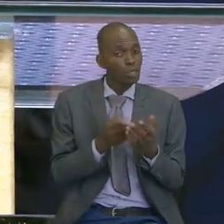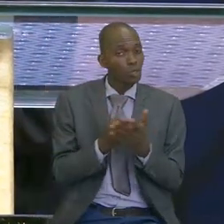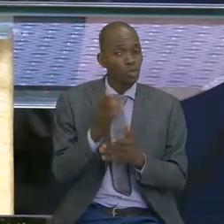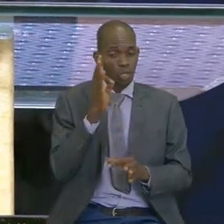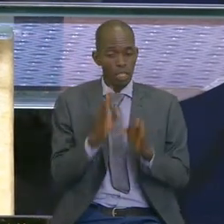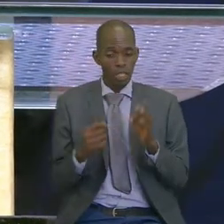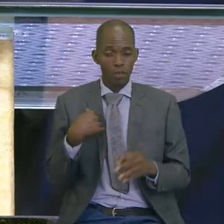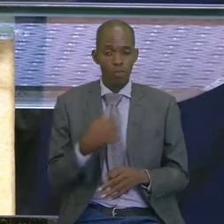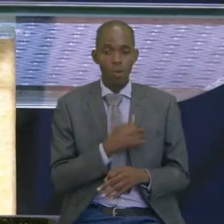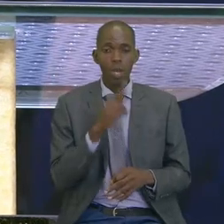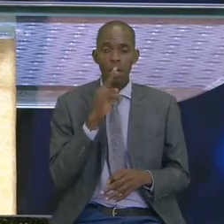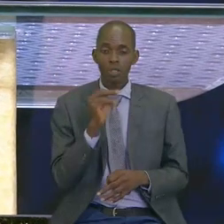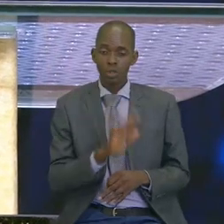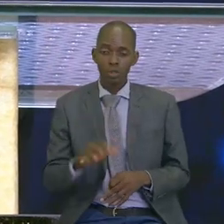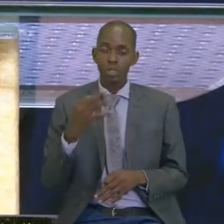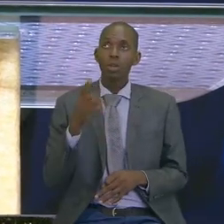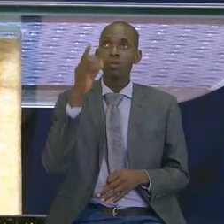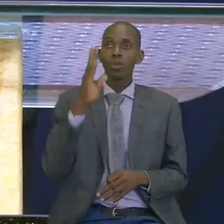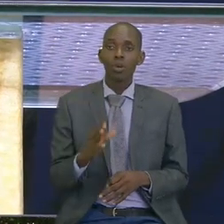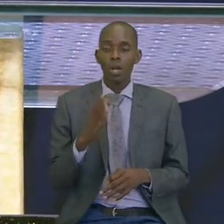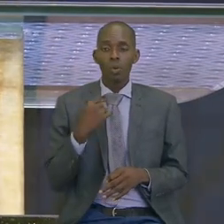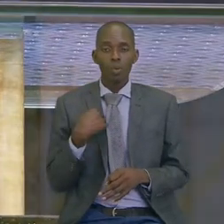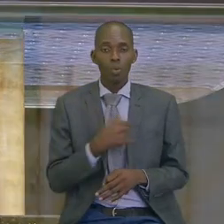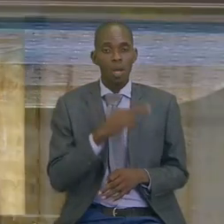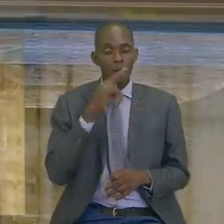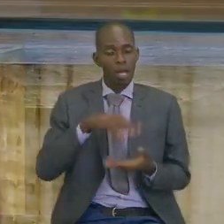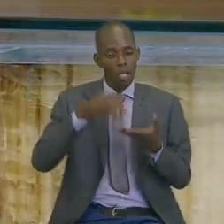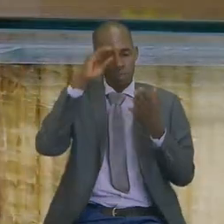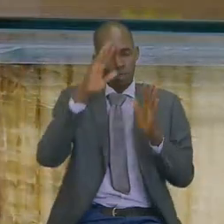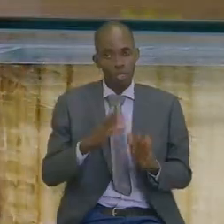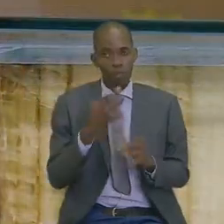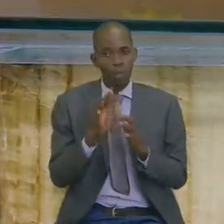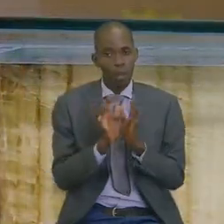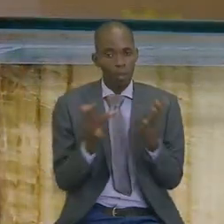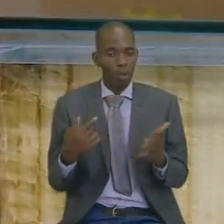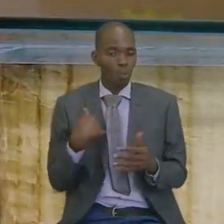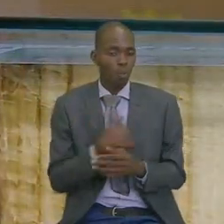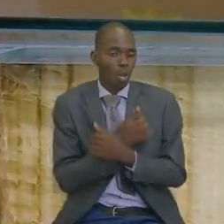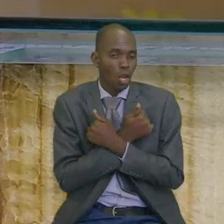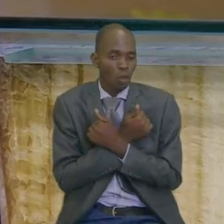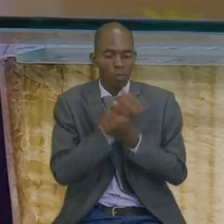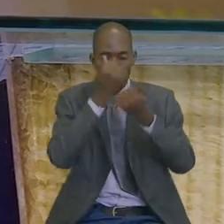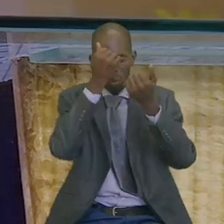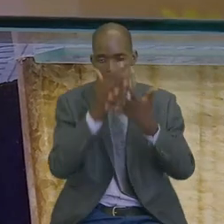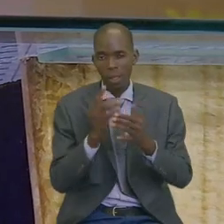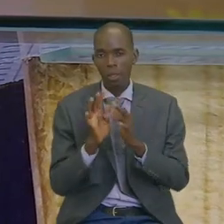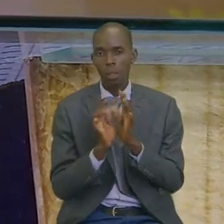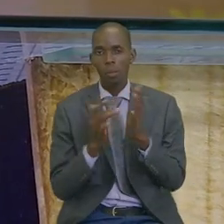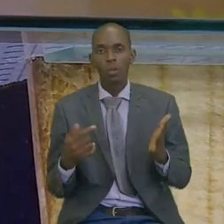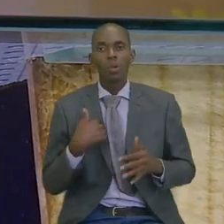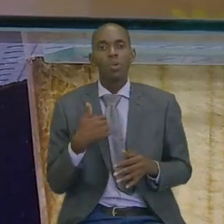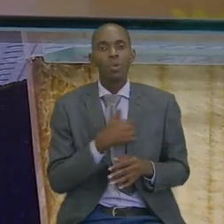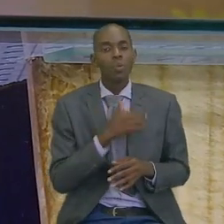of God and we're the people, students of the Bible, and we love the Bible, obey the Bible, we say the